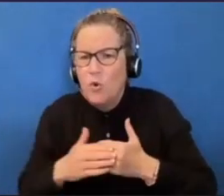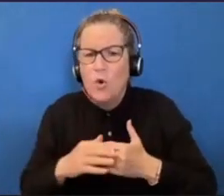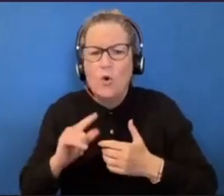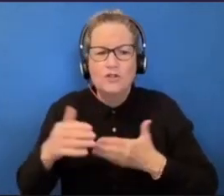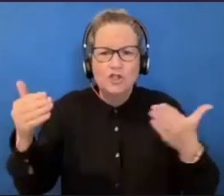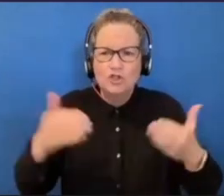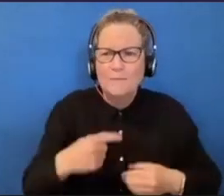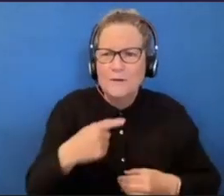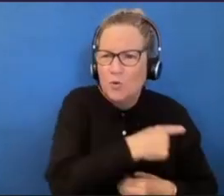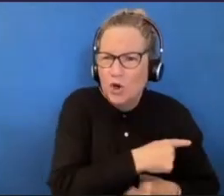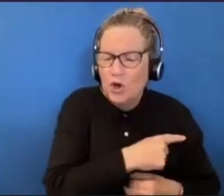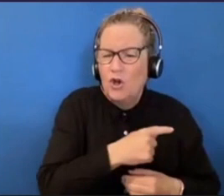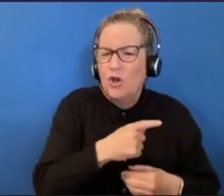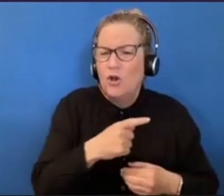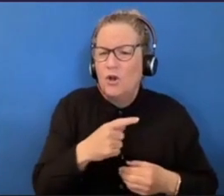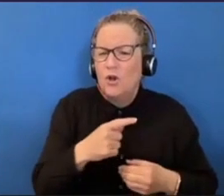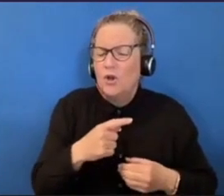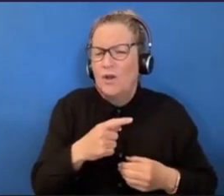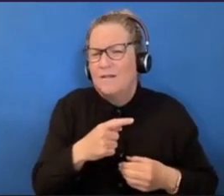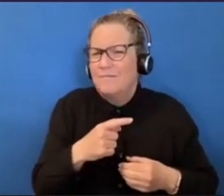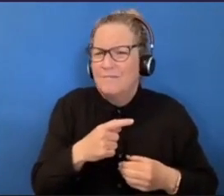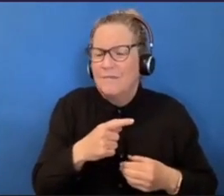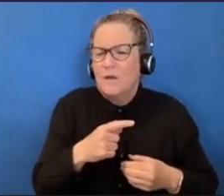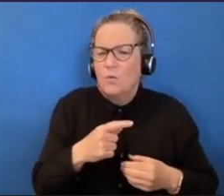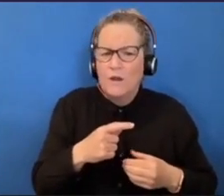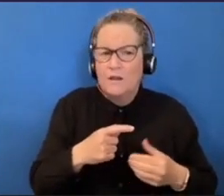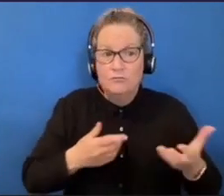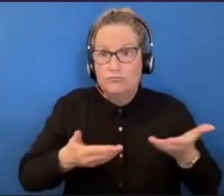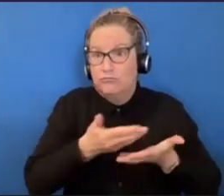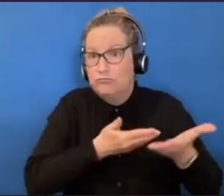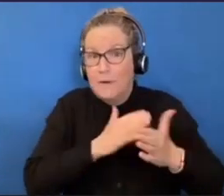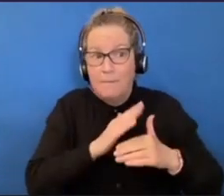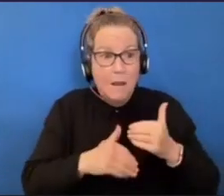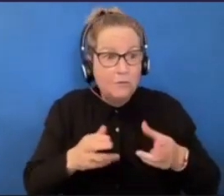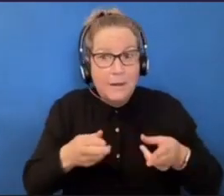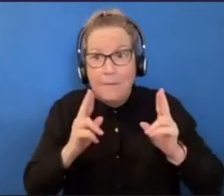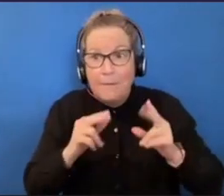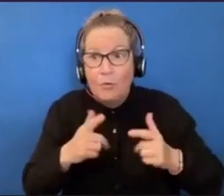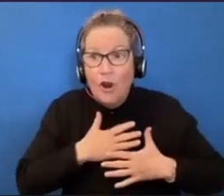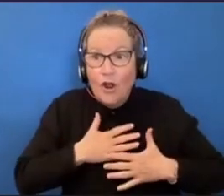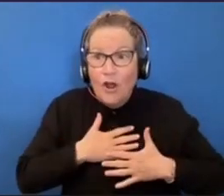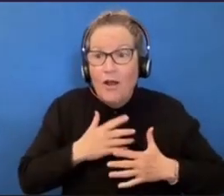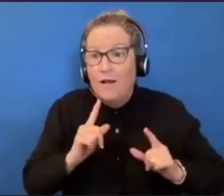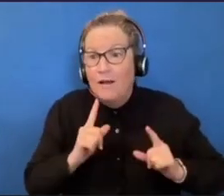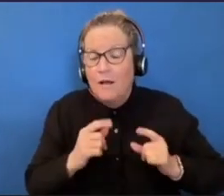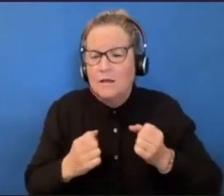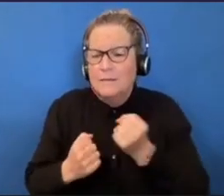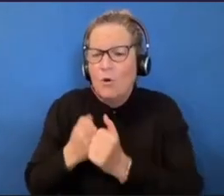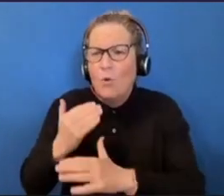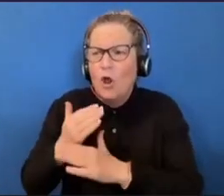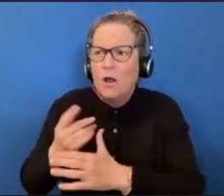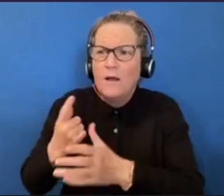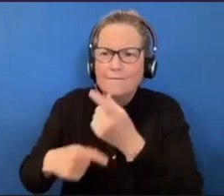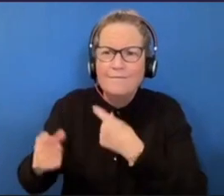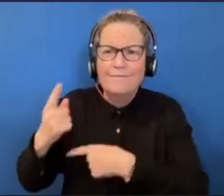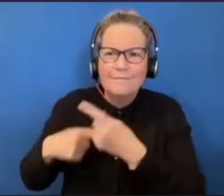it and served it. And then we, chatted about the apartment a little bit. And the supporter told me